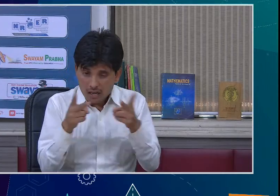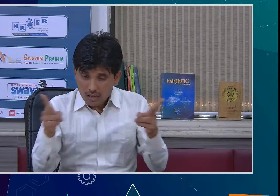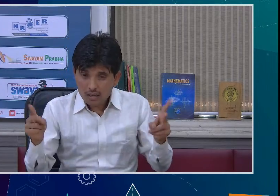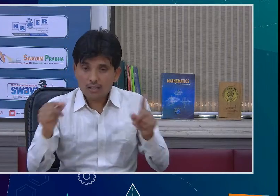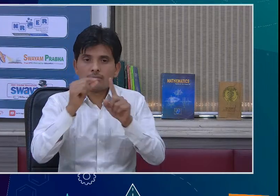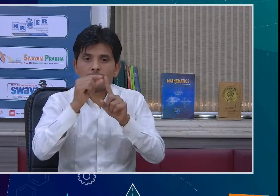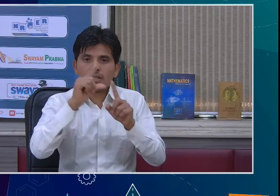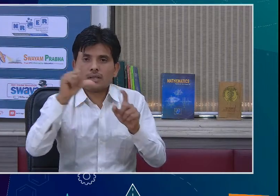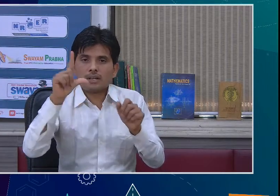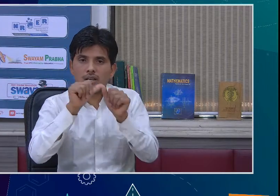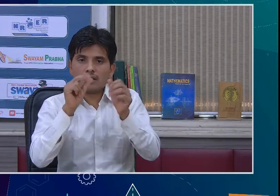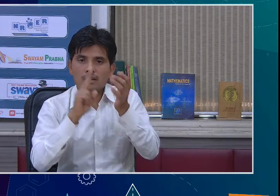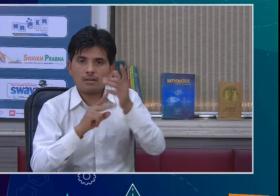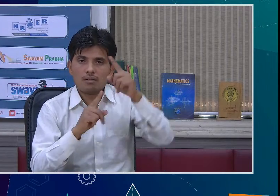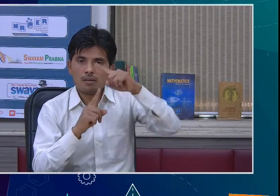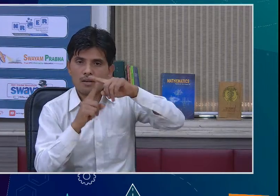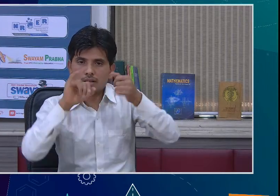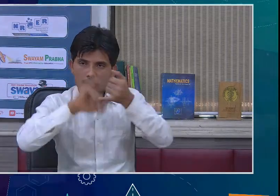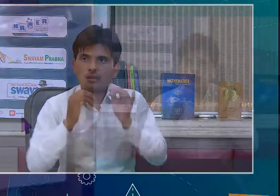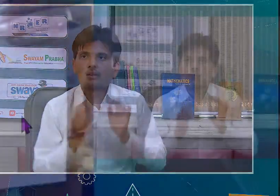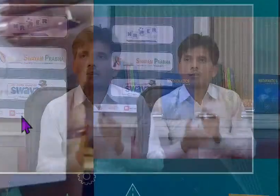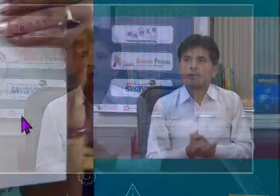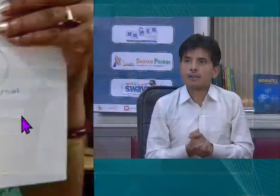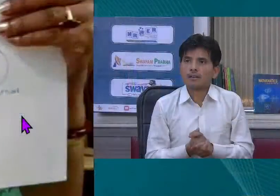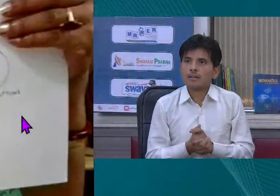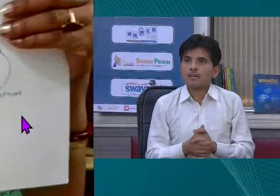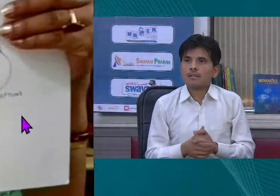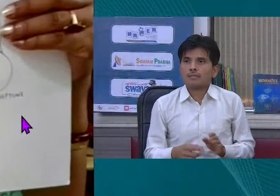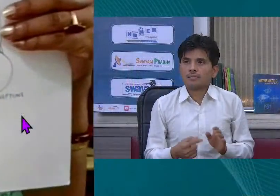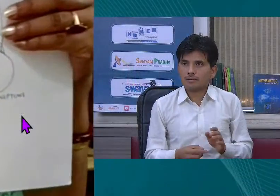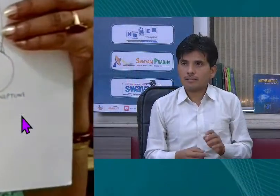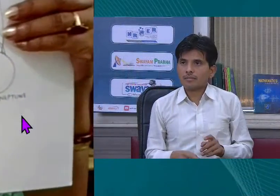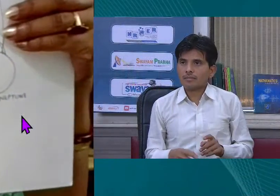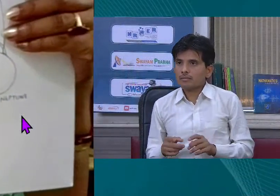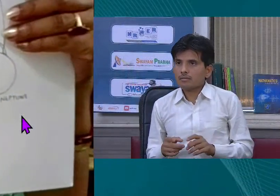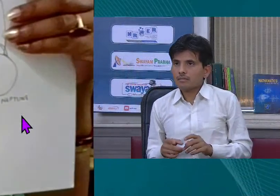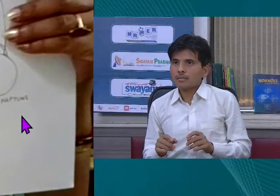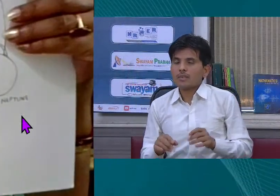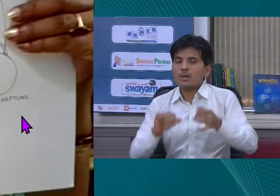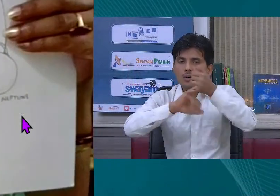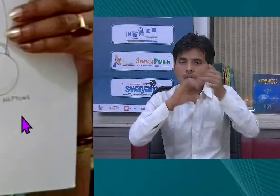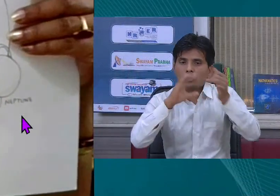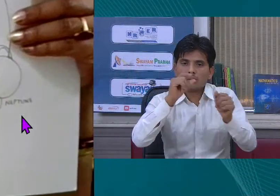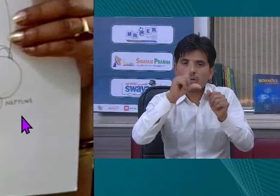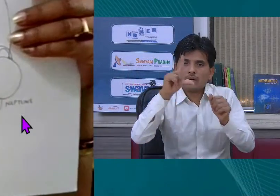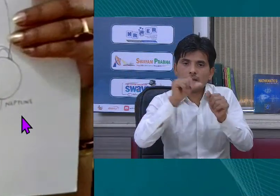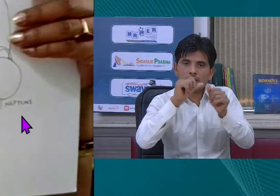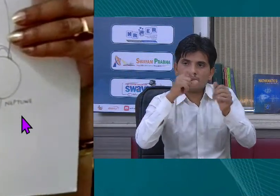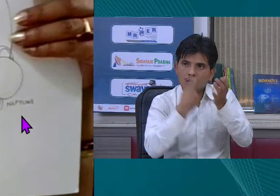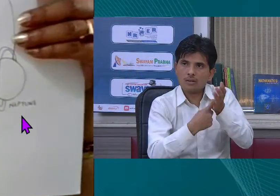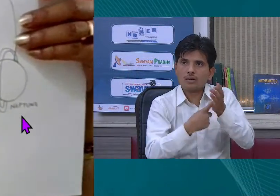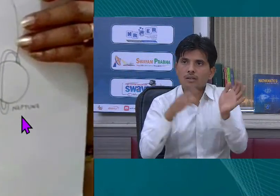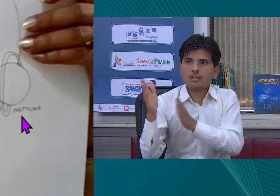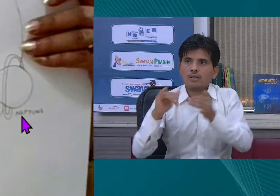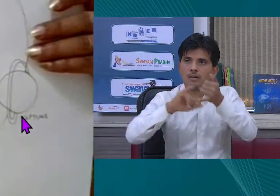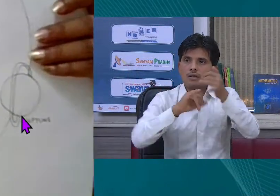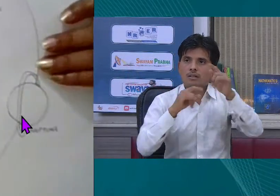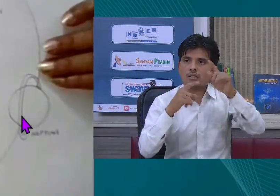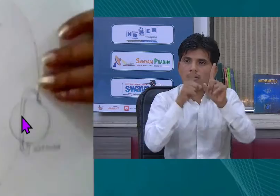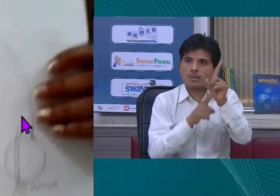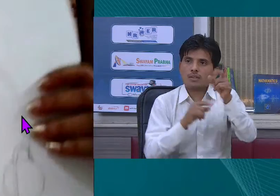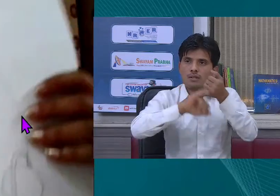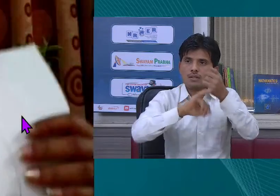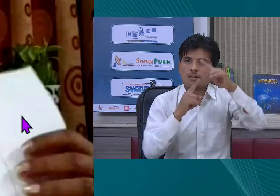are there in the solar system, all the 8 planets that are there in the solar system, where the sun is the